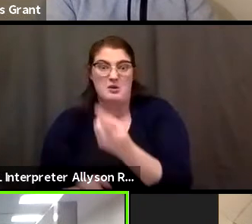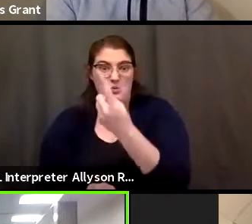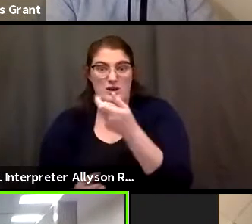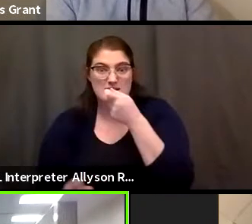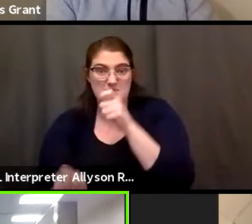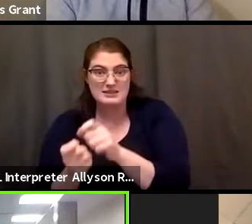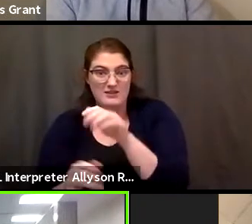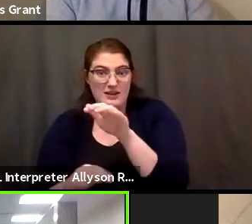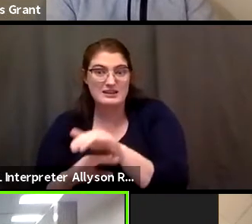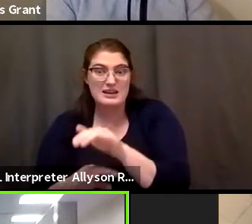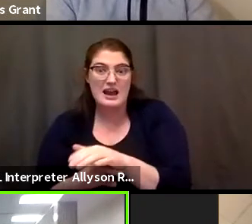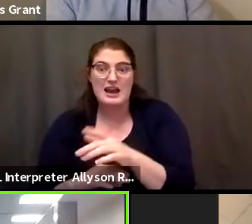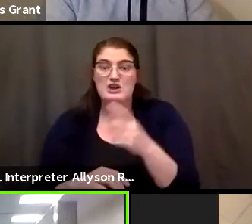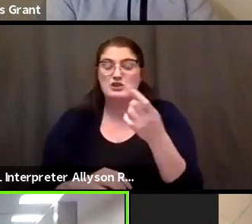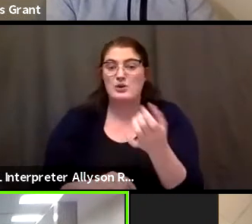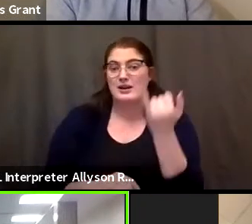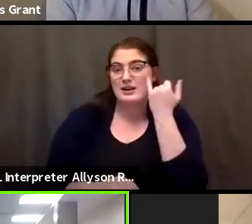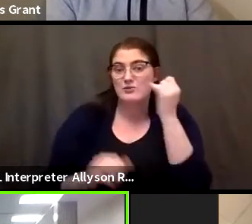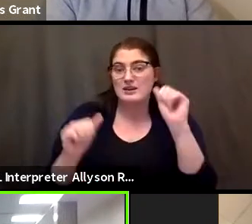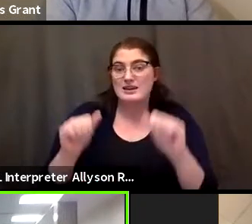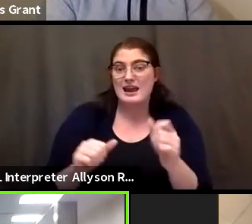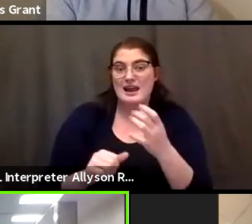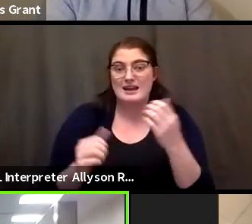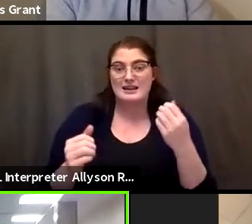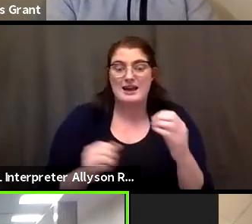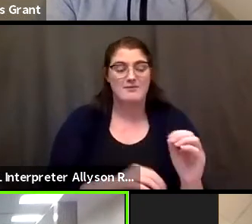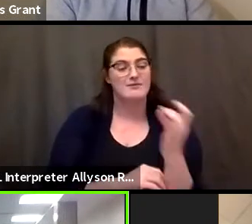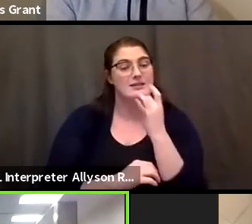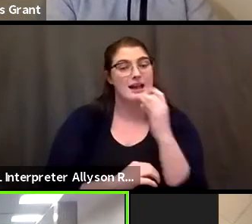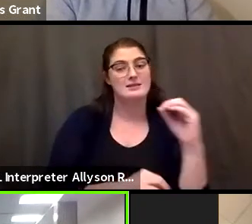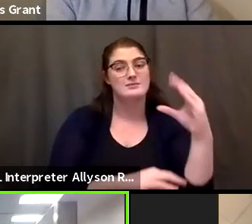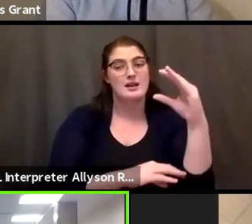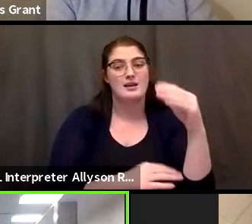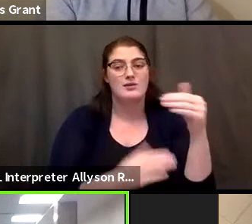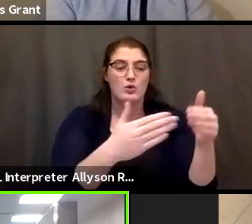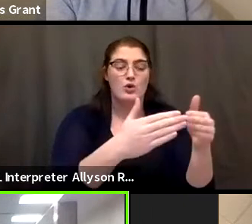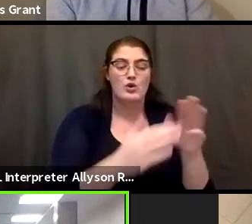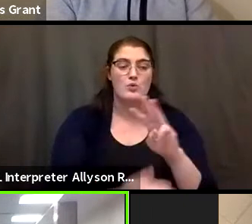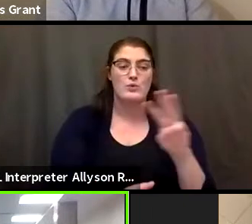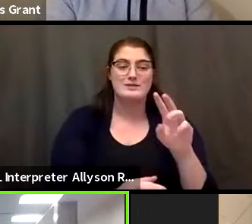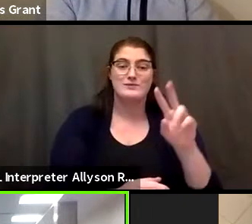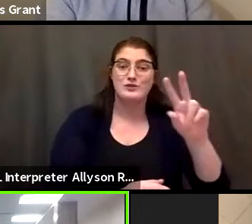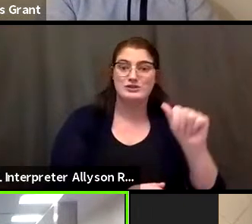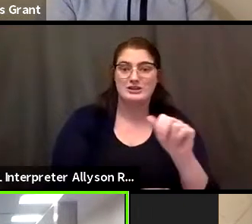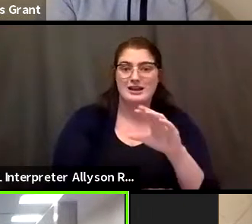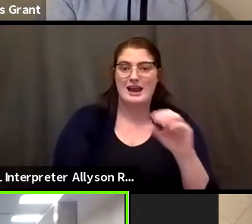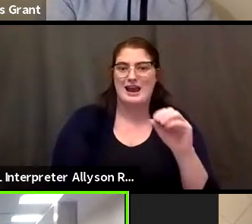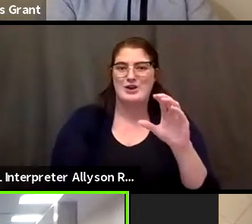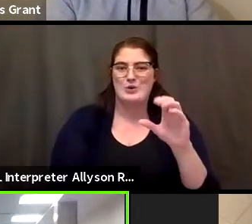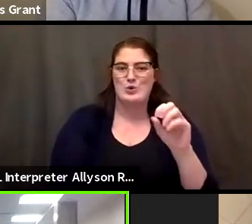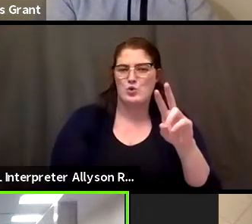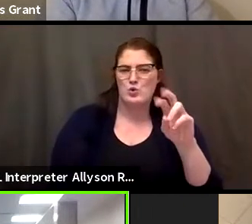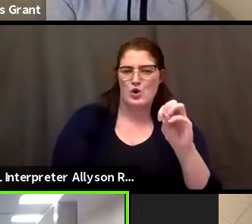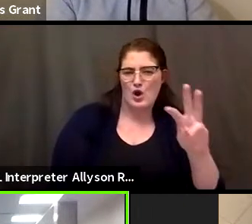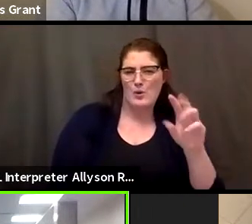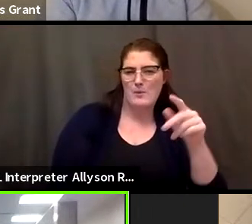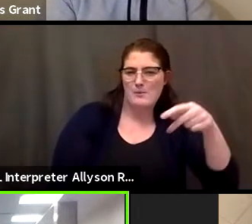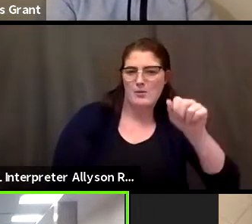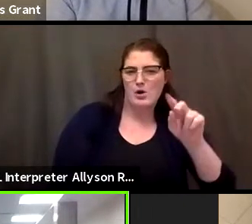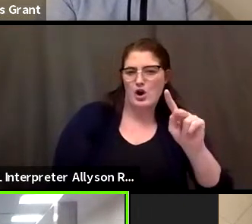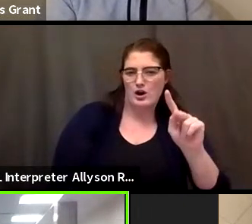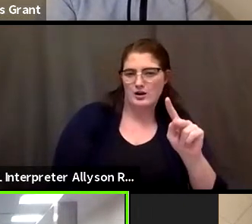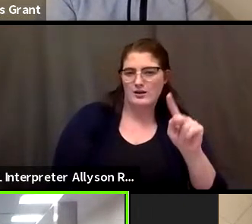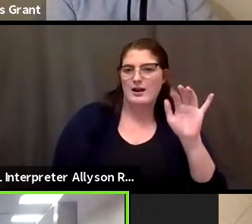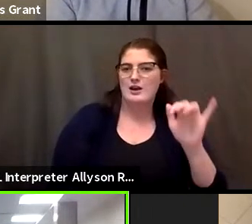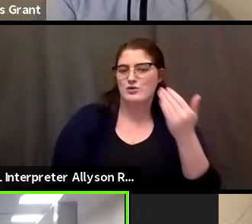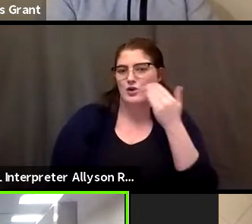of Mount Olivet and West Virginia, Lewis Crow Park, if we could get that lit up, that would be fantastic. I know that is a heavy drug